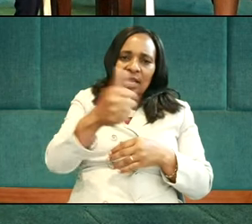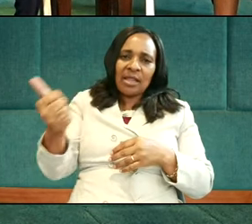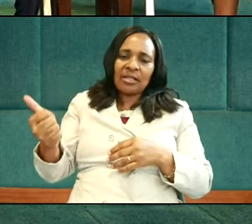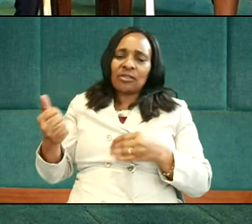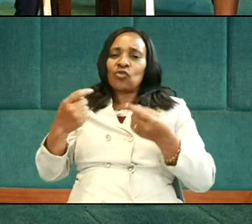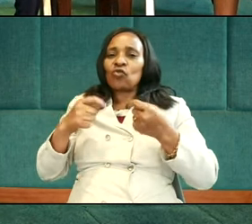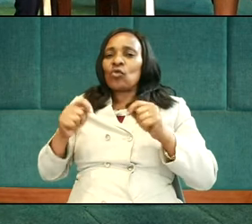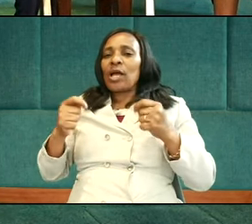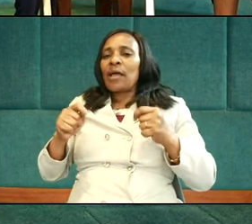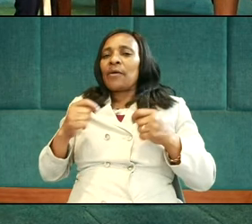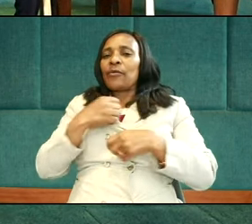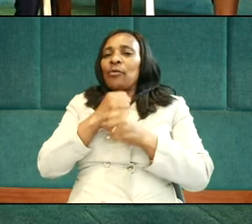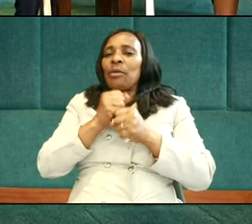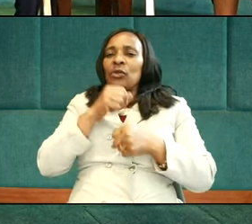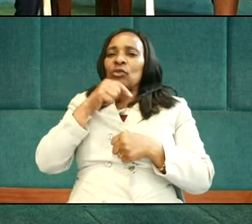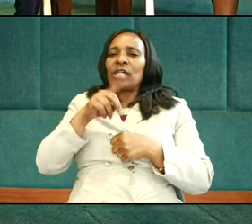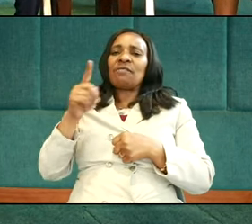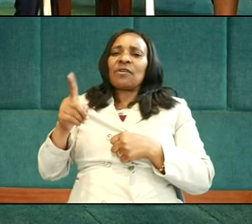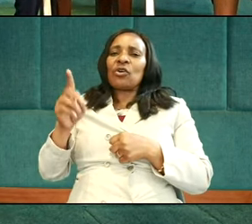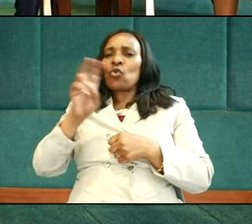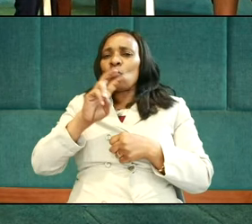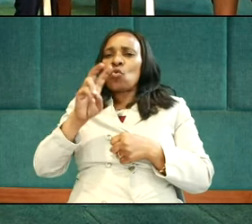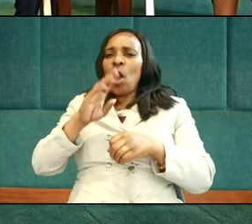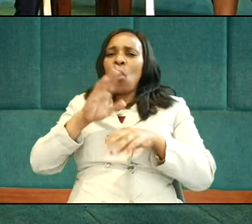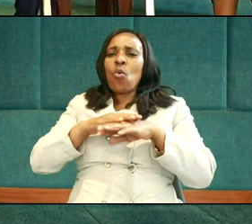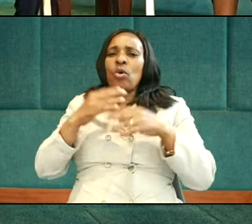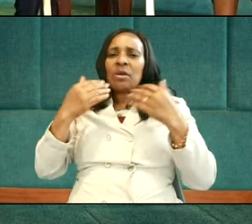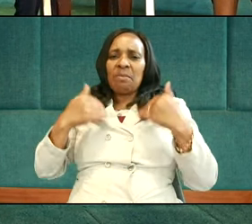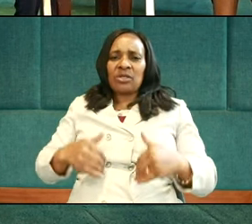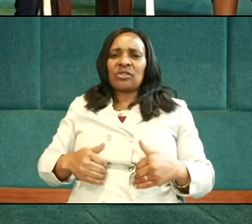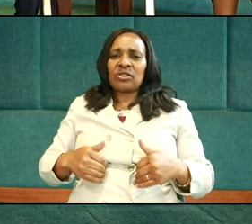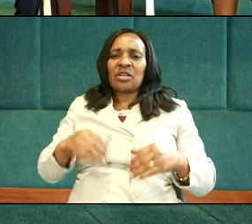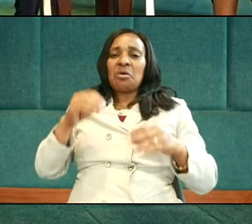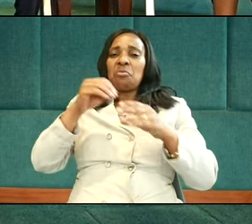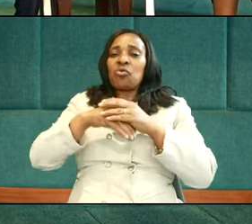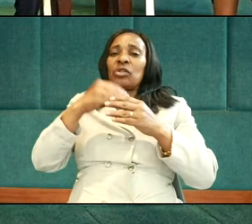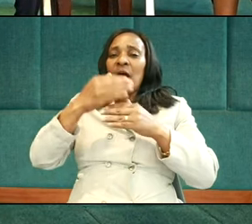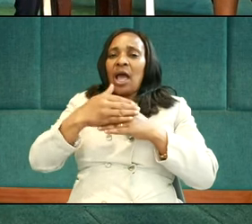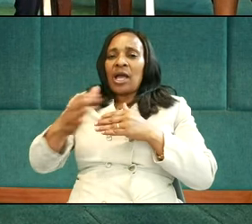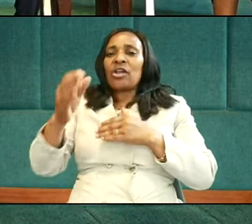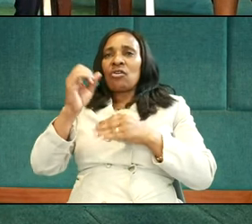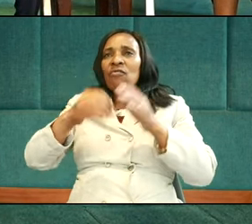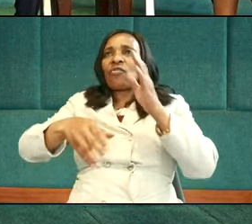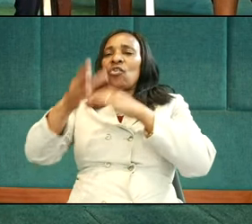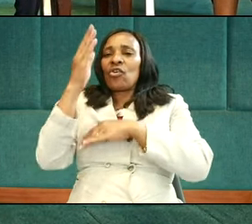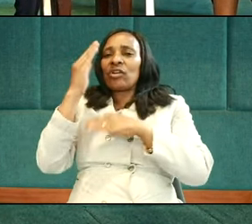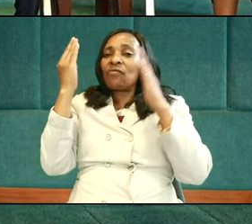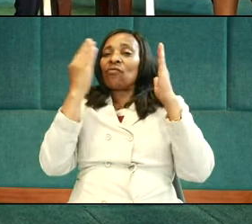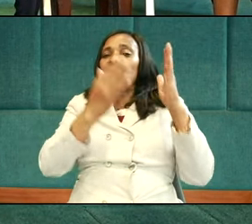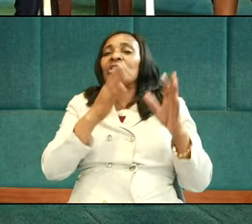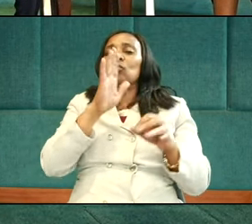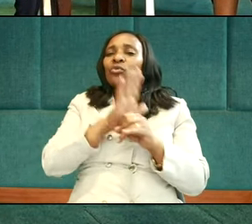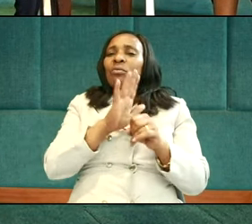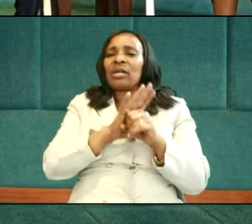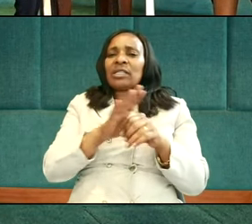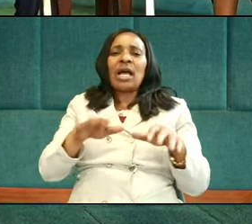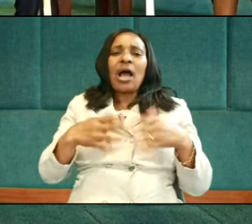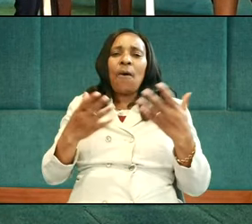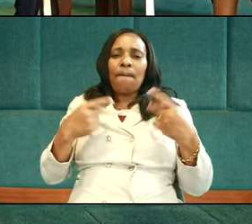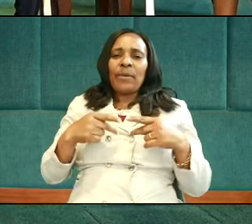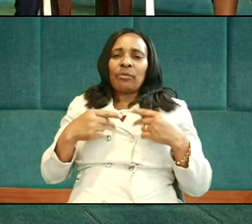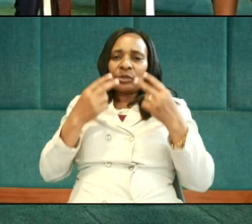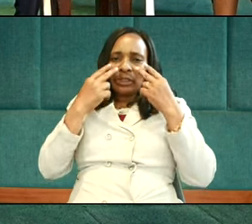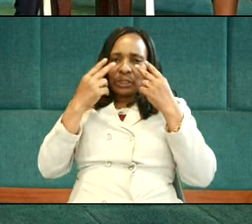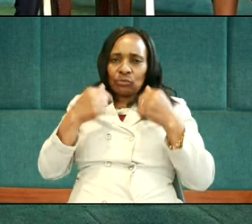to make yourself look like a good person, you can put that ahead of God and focus too much on how people see